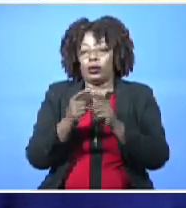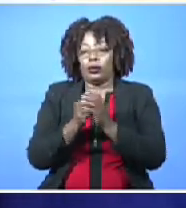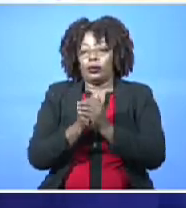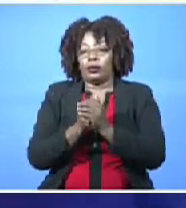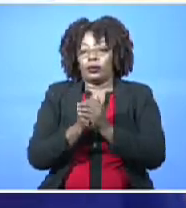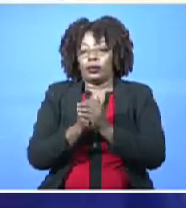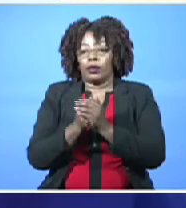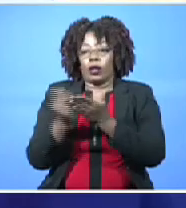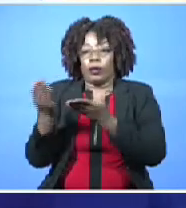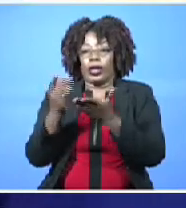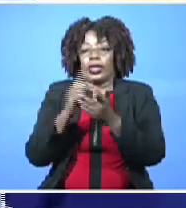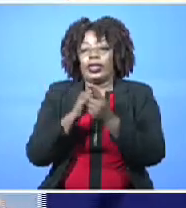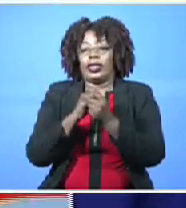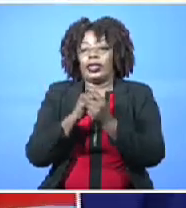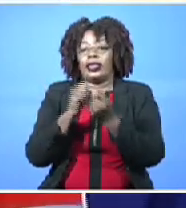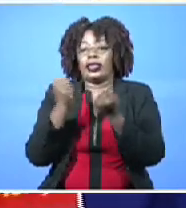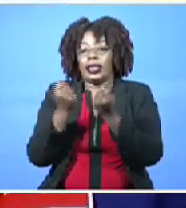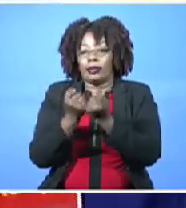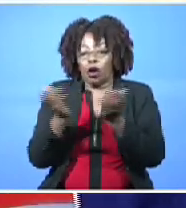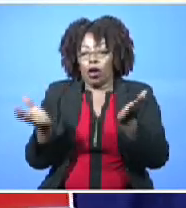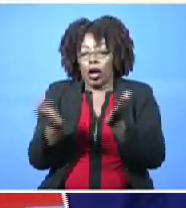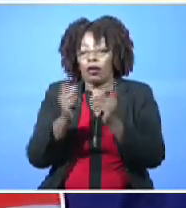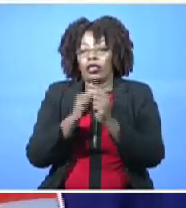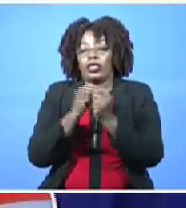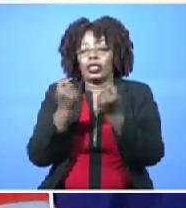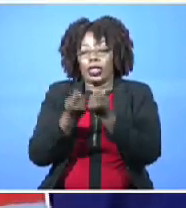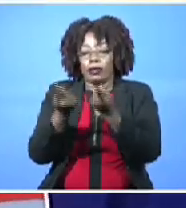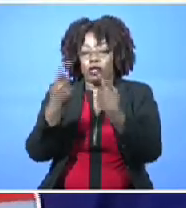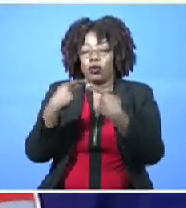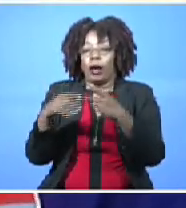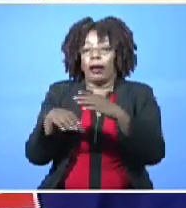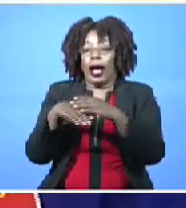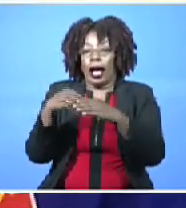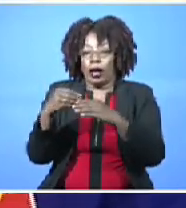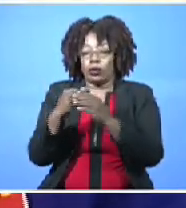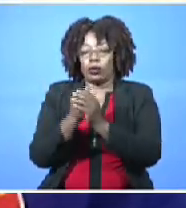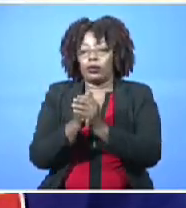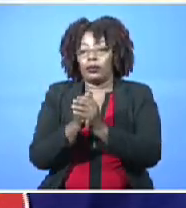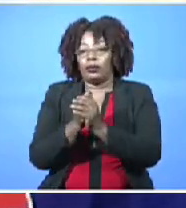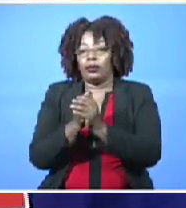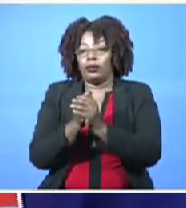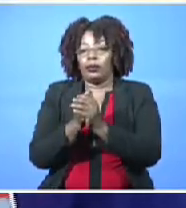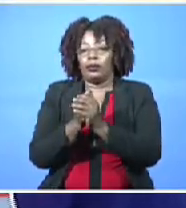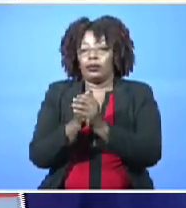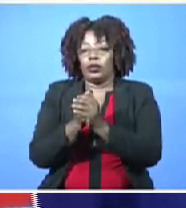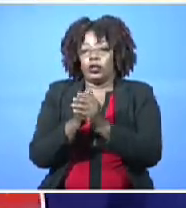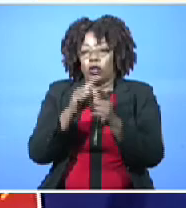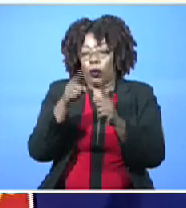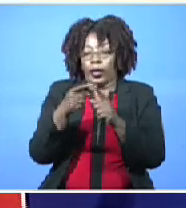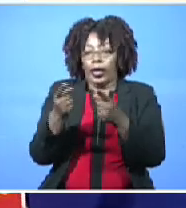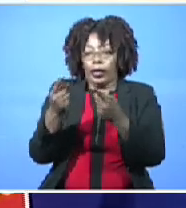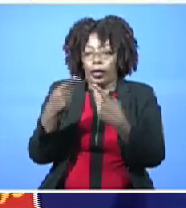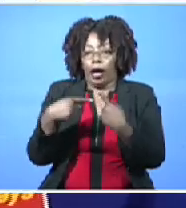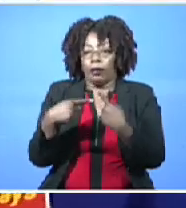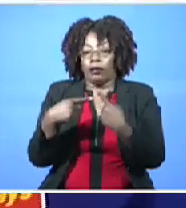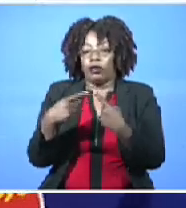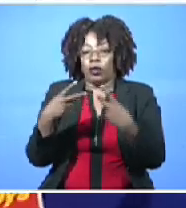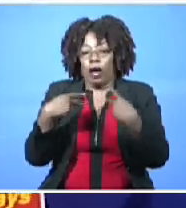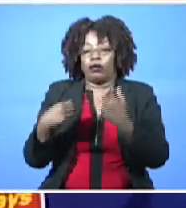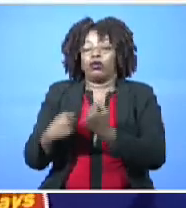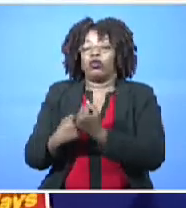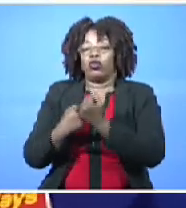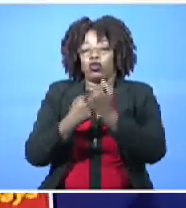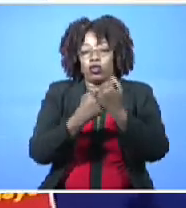the teams or encourage the teams to come out. And once they come out and you have the support from